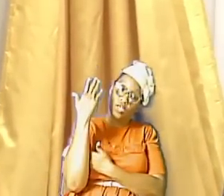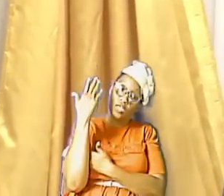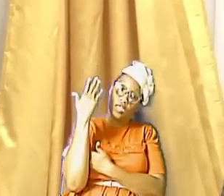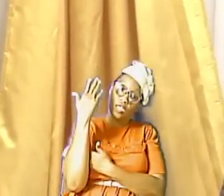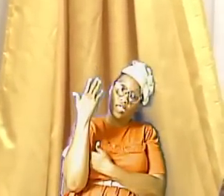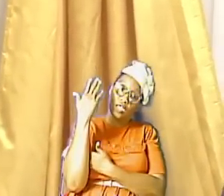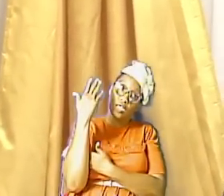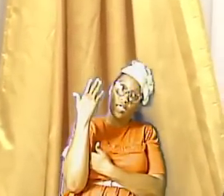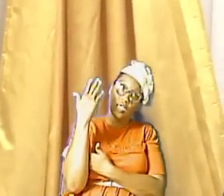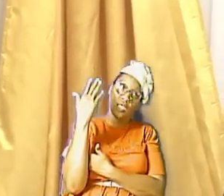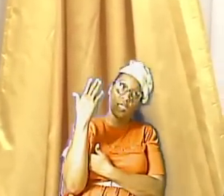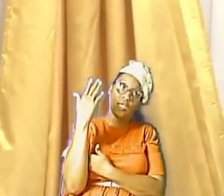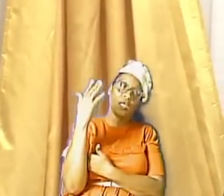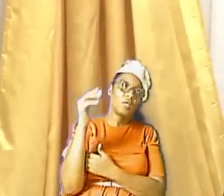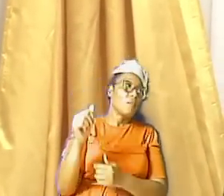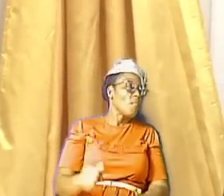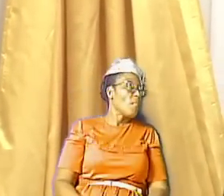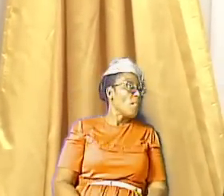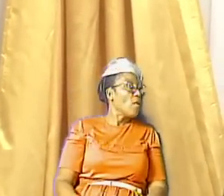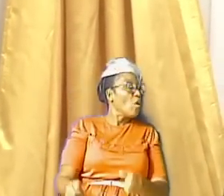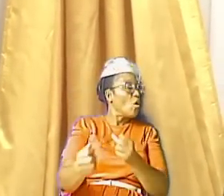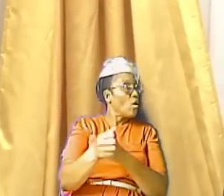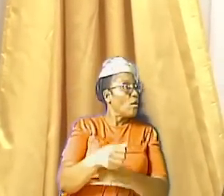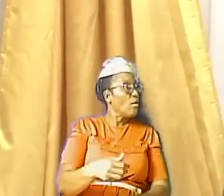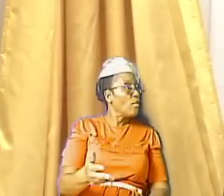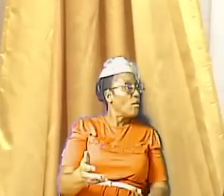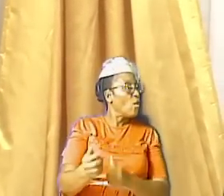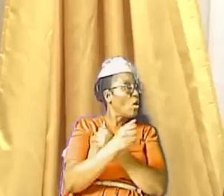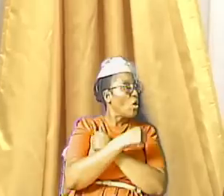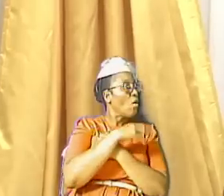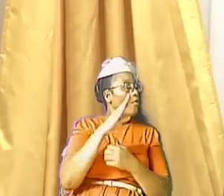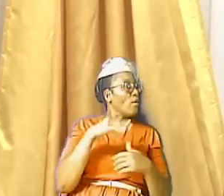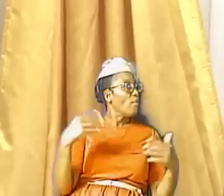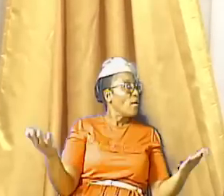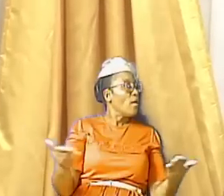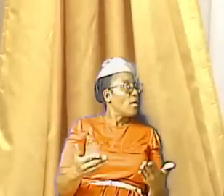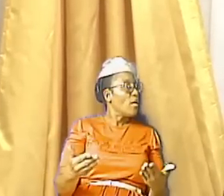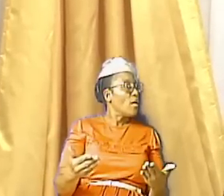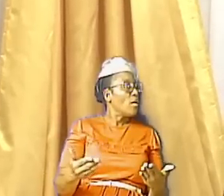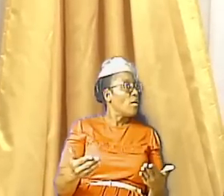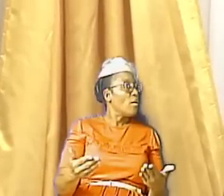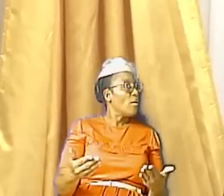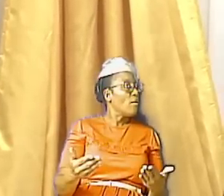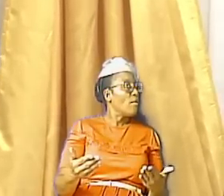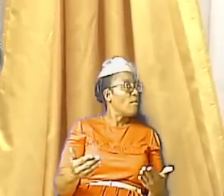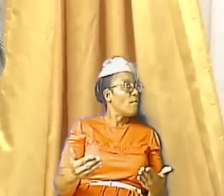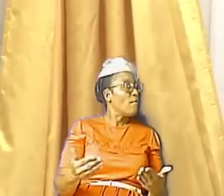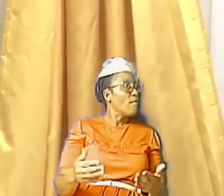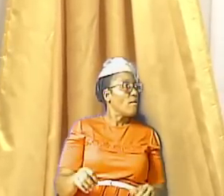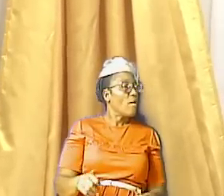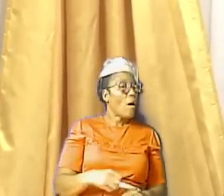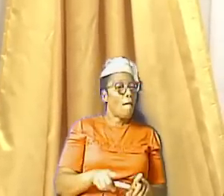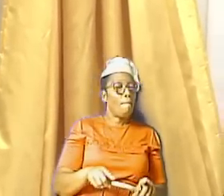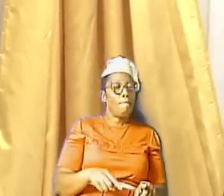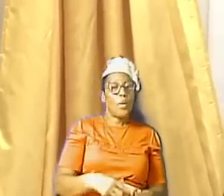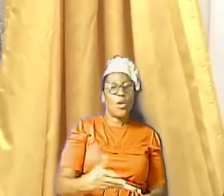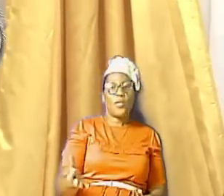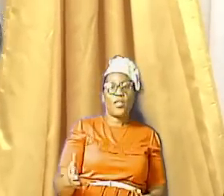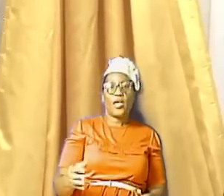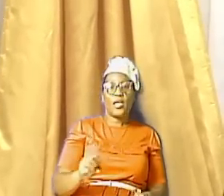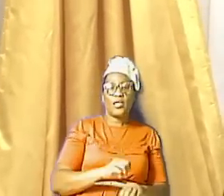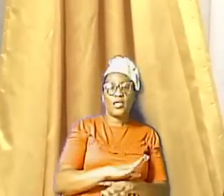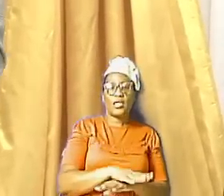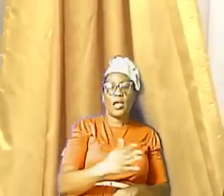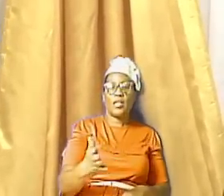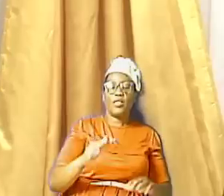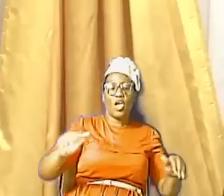morning, and although they would have loved to be here, they are unavoidably absent, but they send their greetings. God bless you.